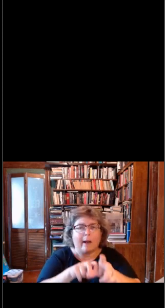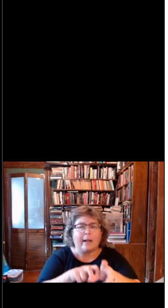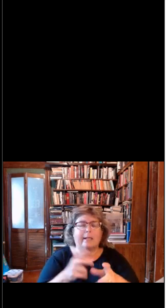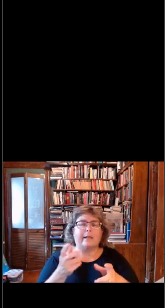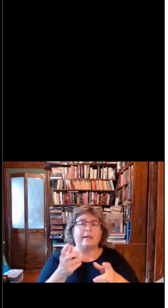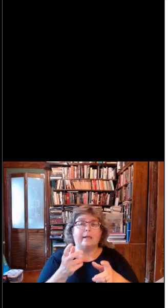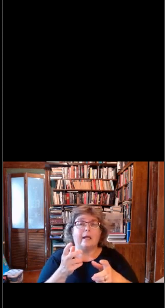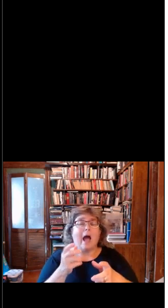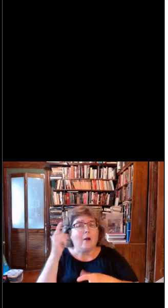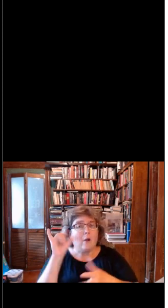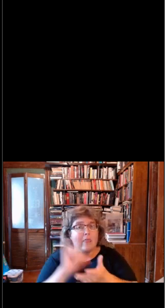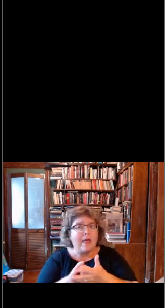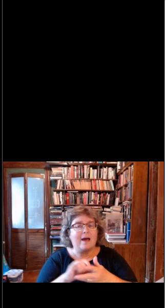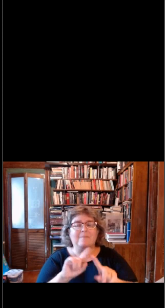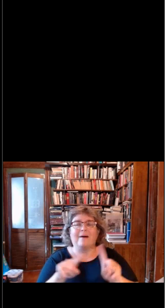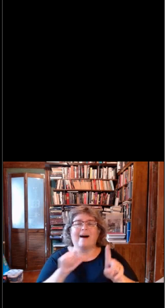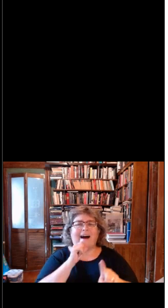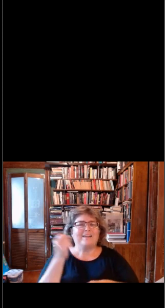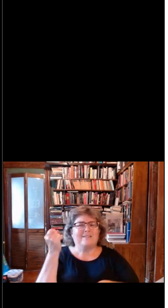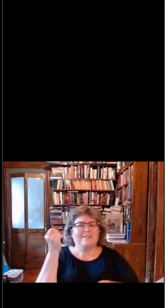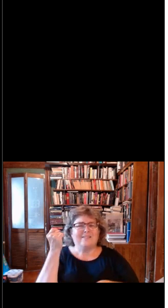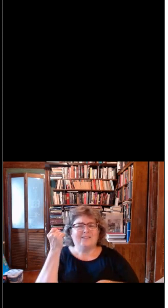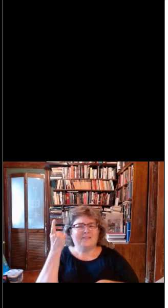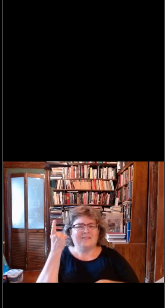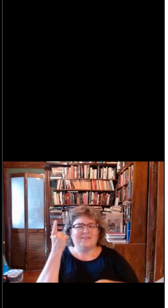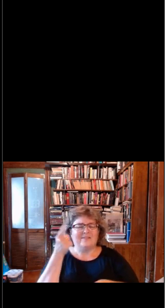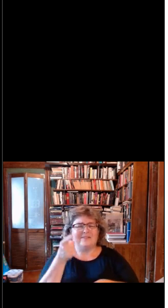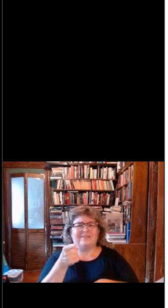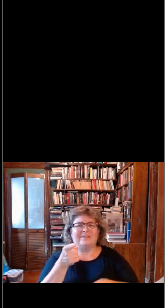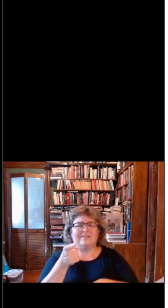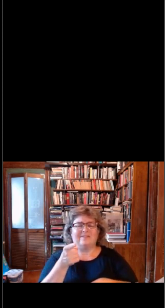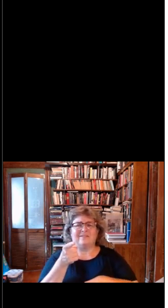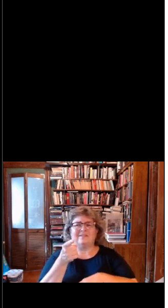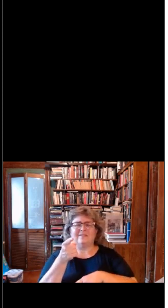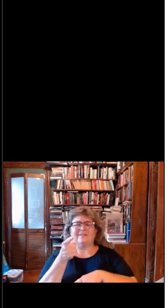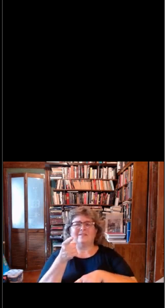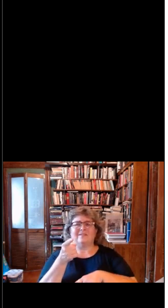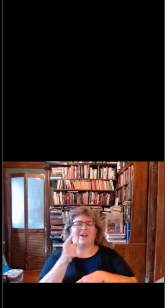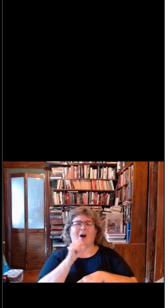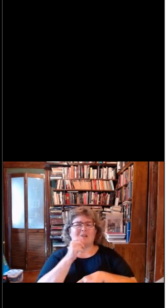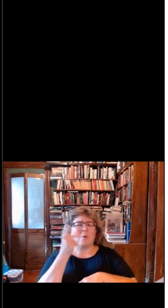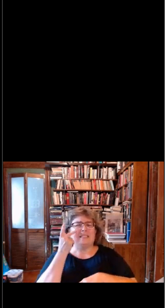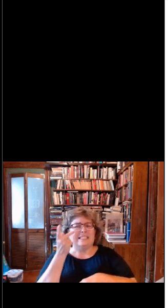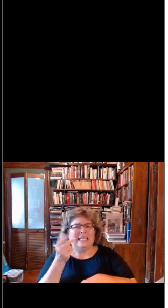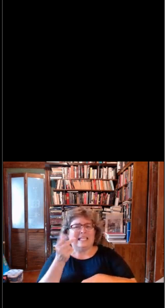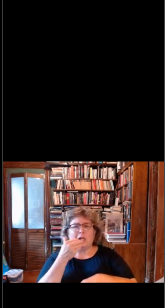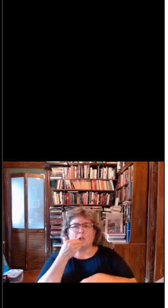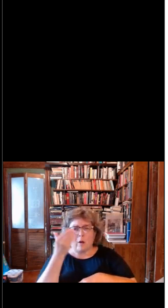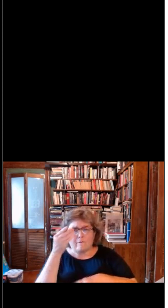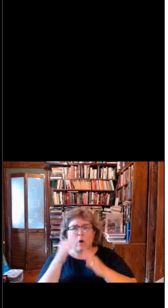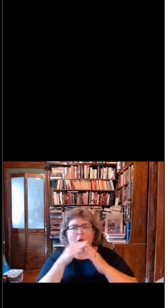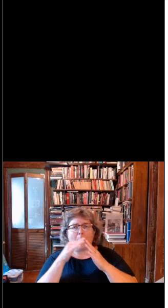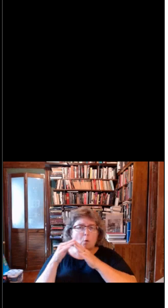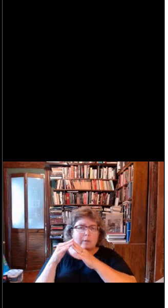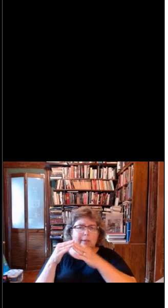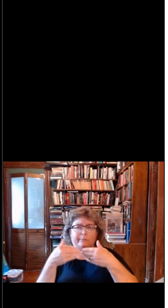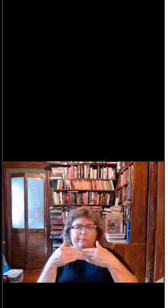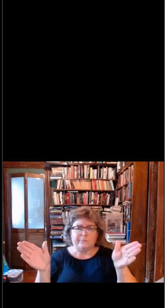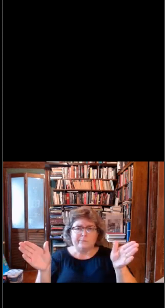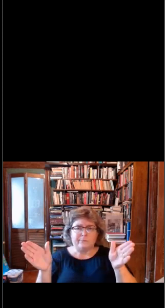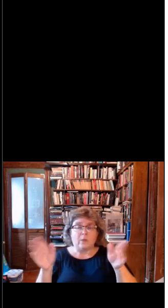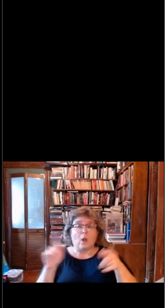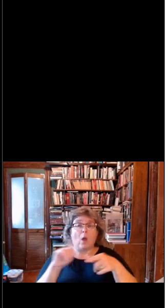I just don't see this as good for the community in general. When you get